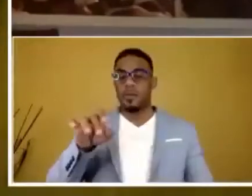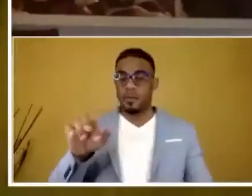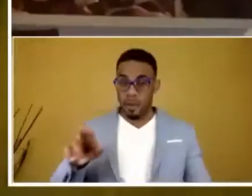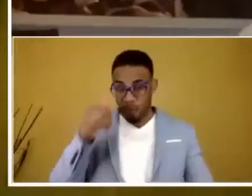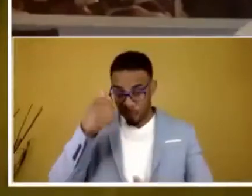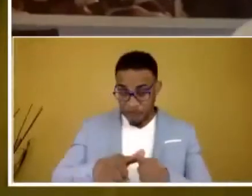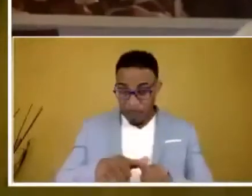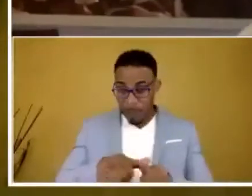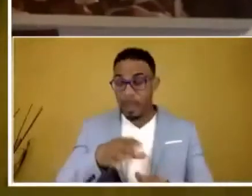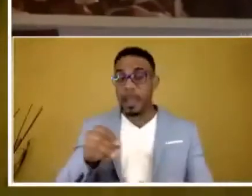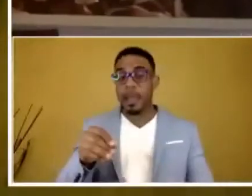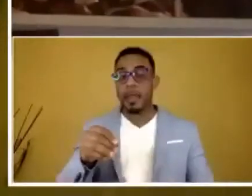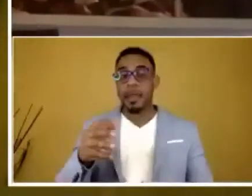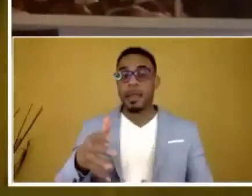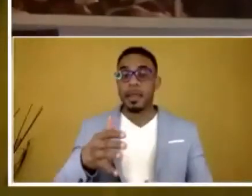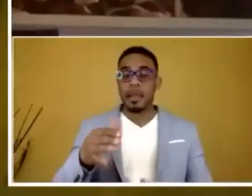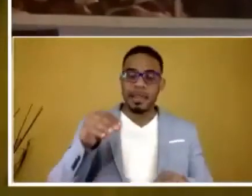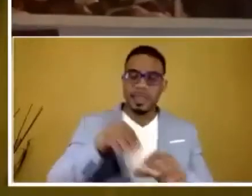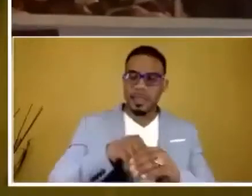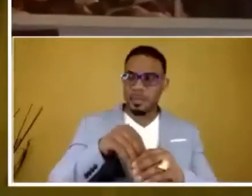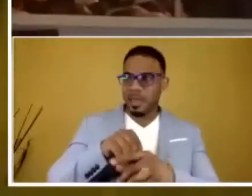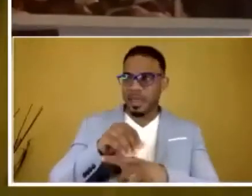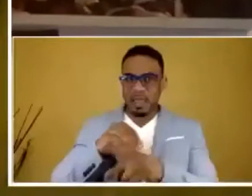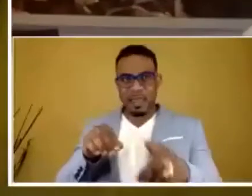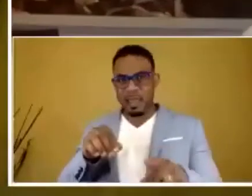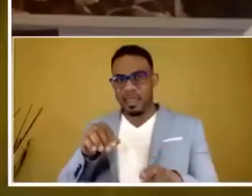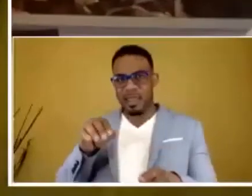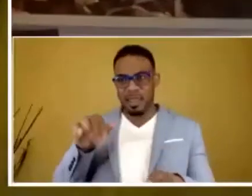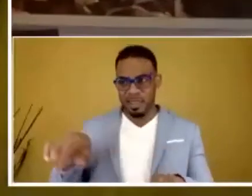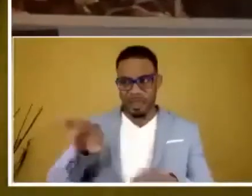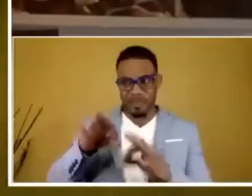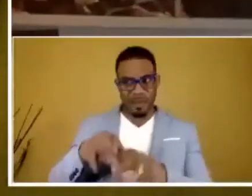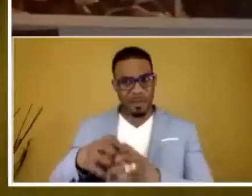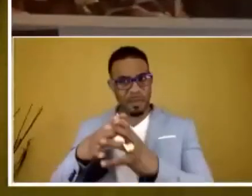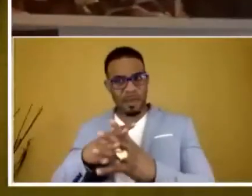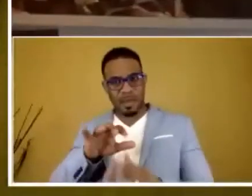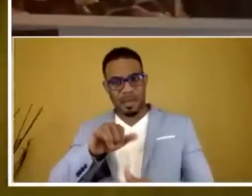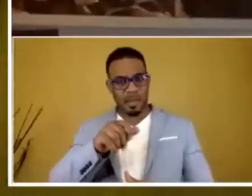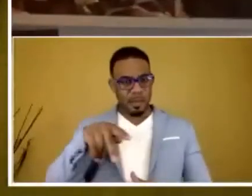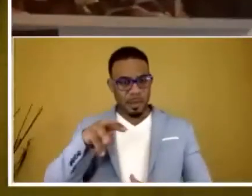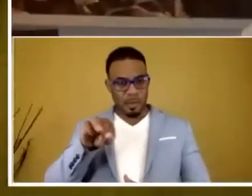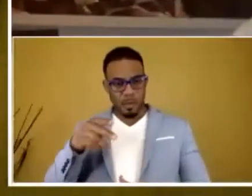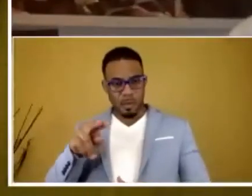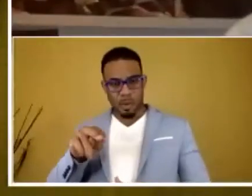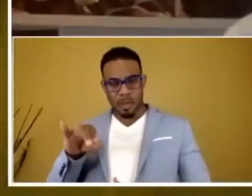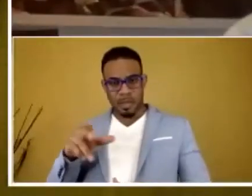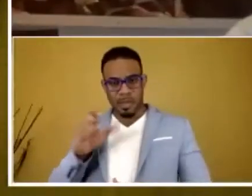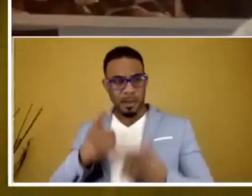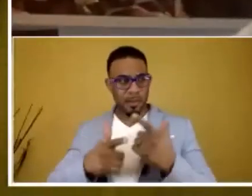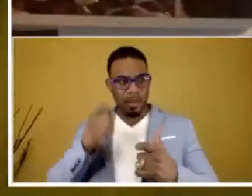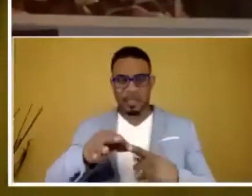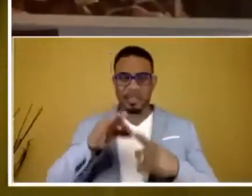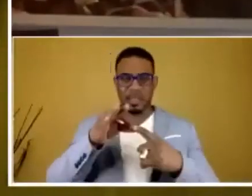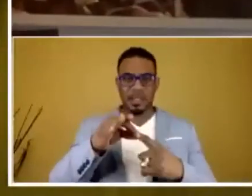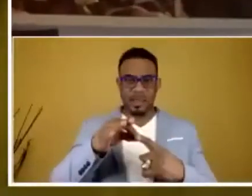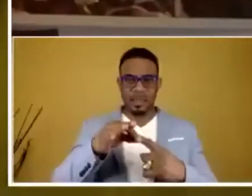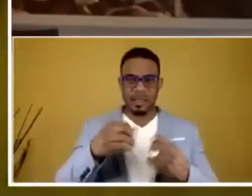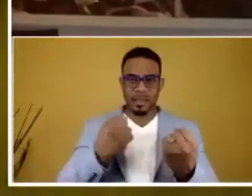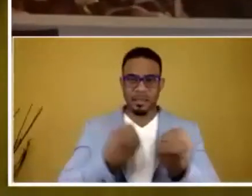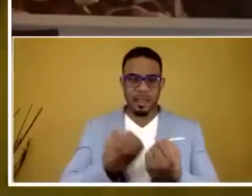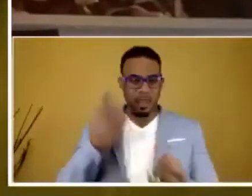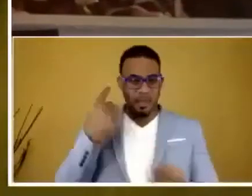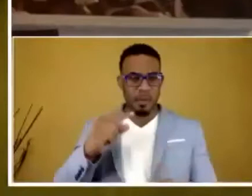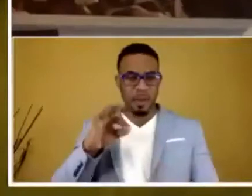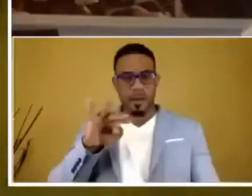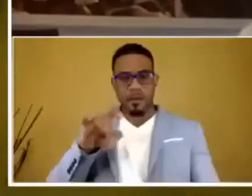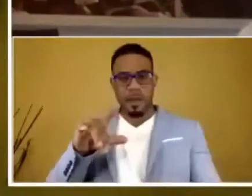that the banks that the Rockefellers built, J.P. Morgan Chase, is now the biggest single financier of the fossil